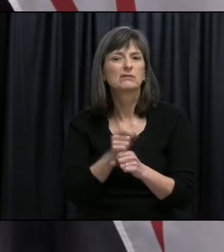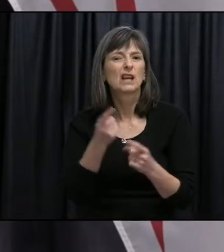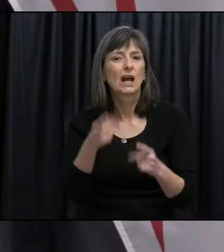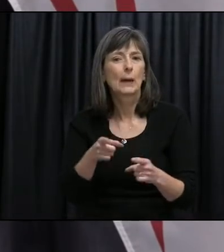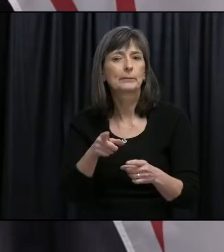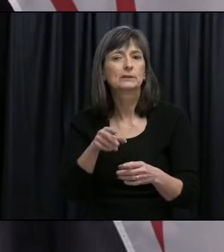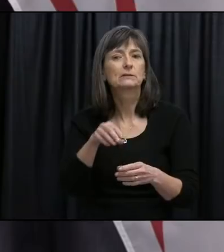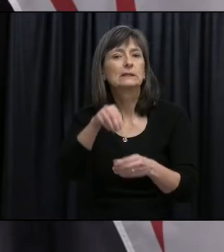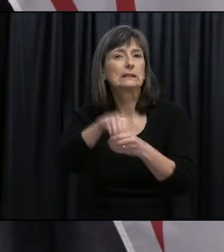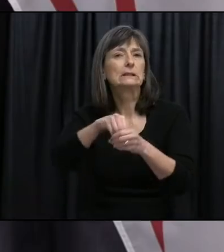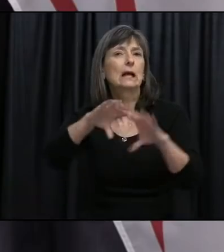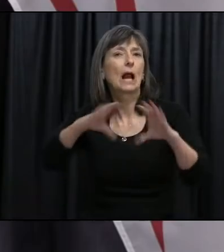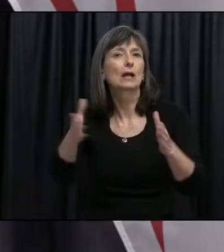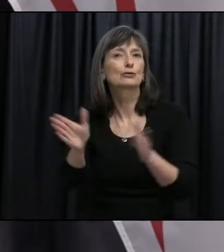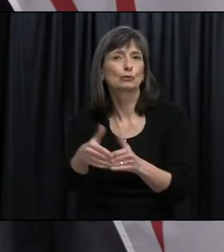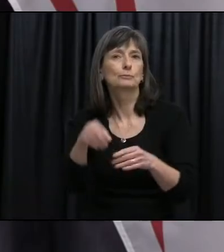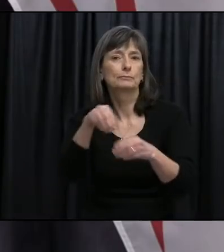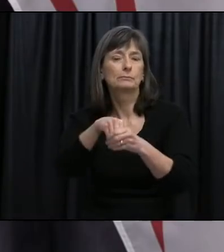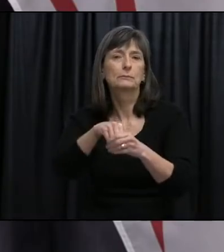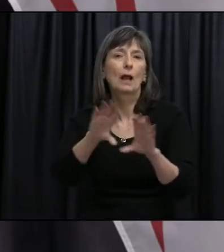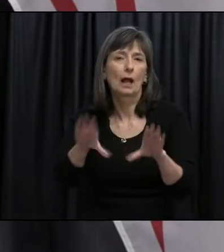happened in the classroom setting.